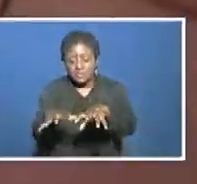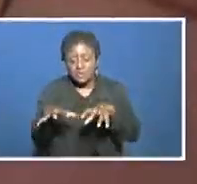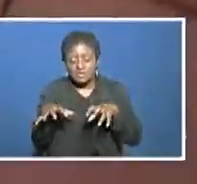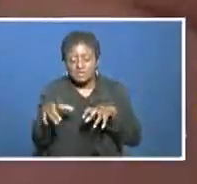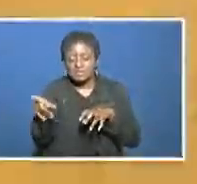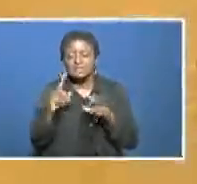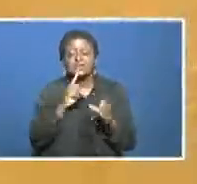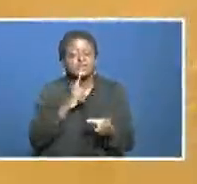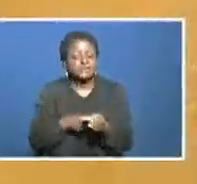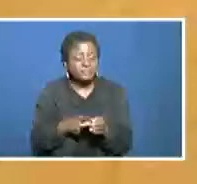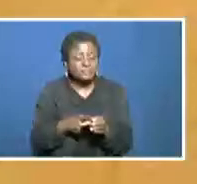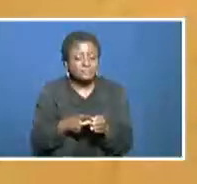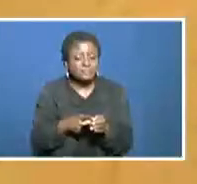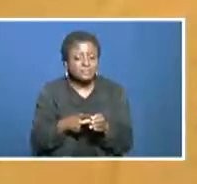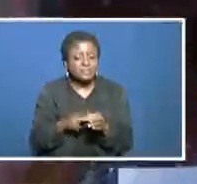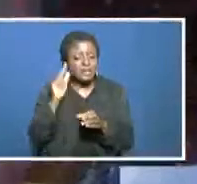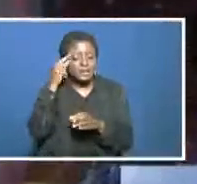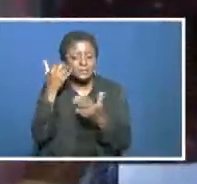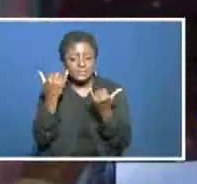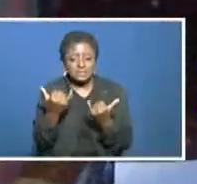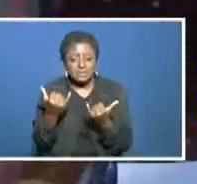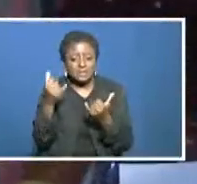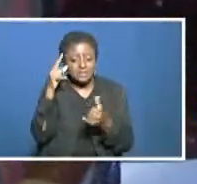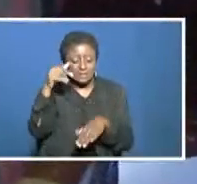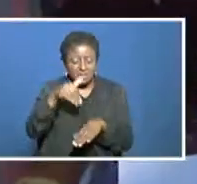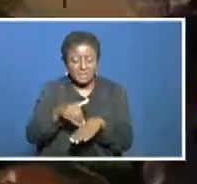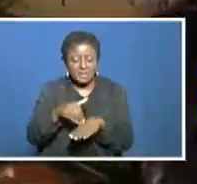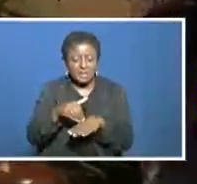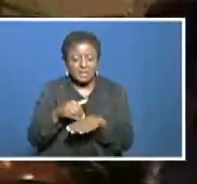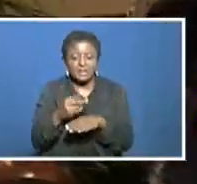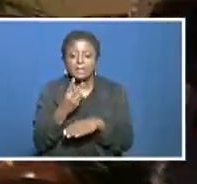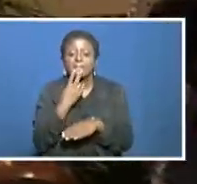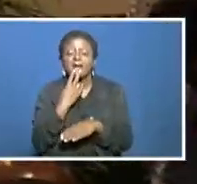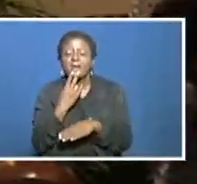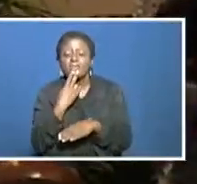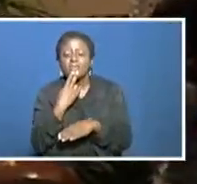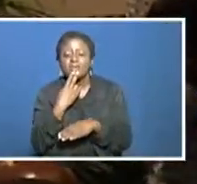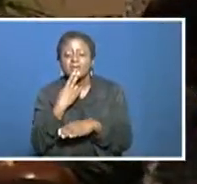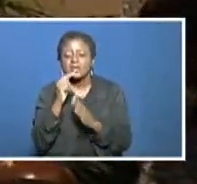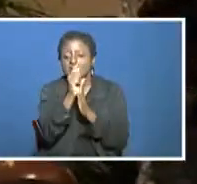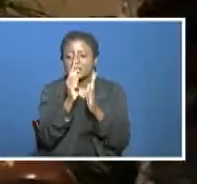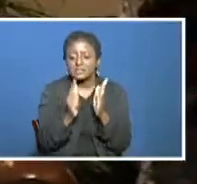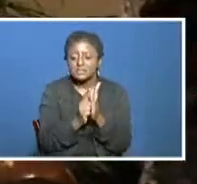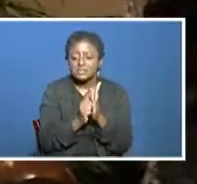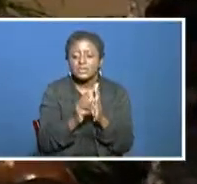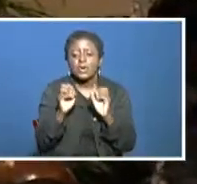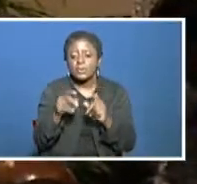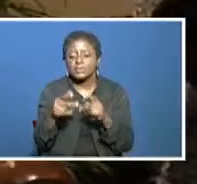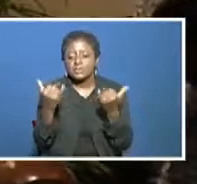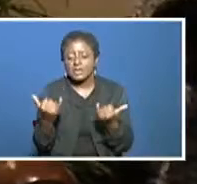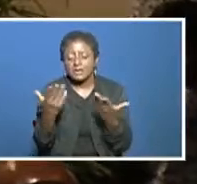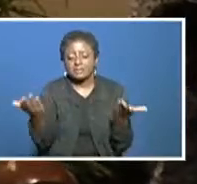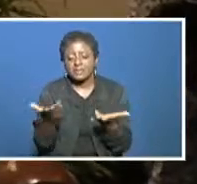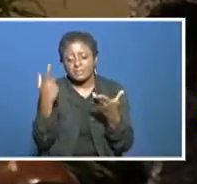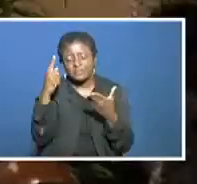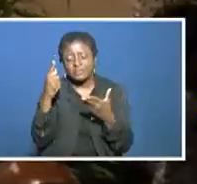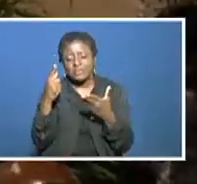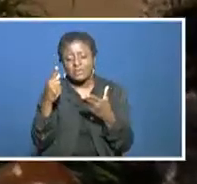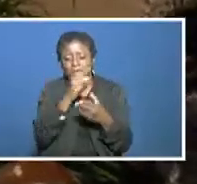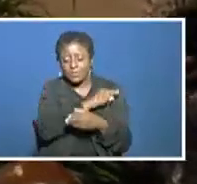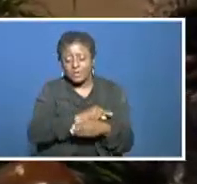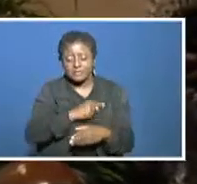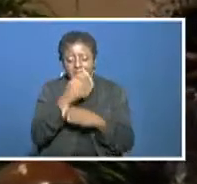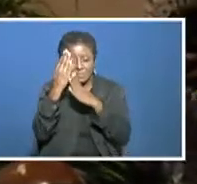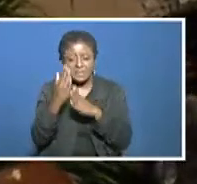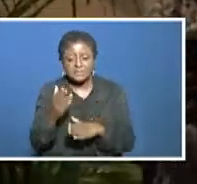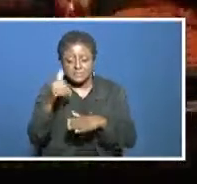is currently reviewing marijuana legislation and opportunities are now available for qualified Bahamians in the maritime